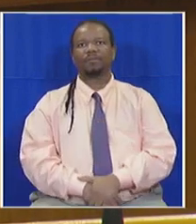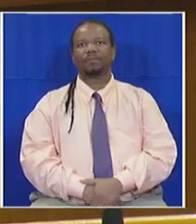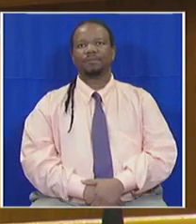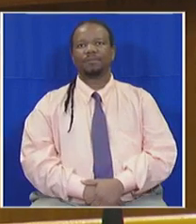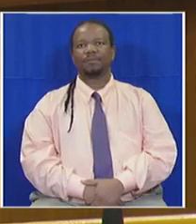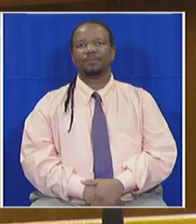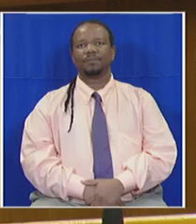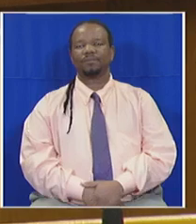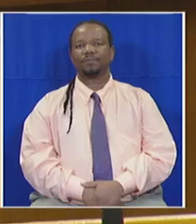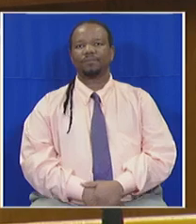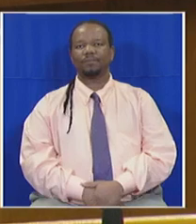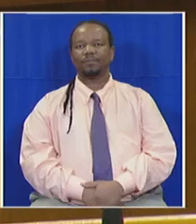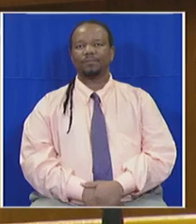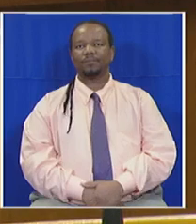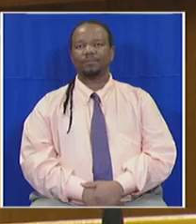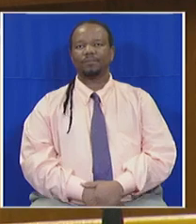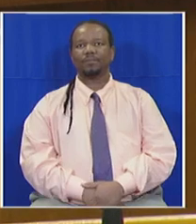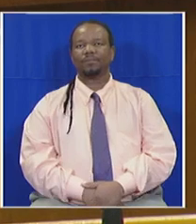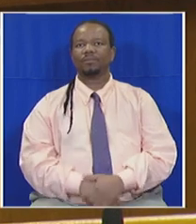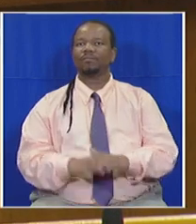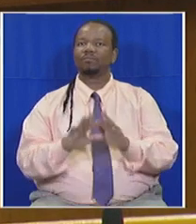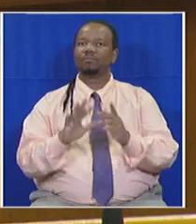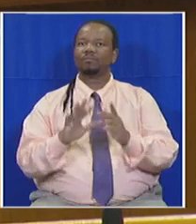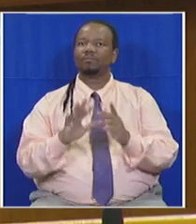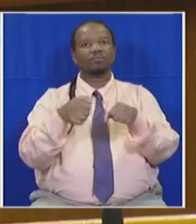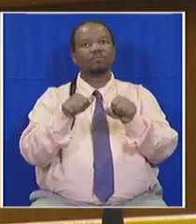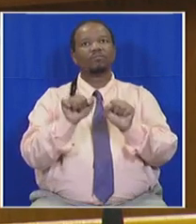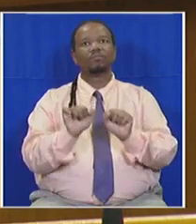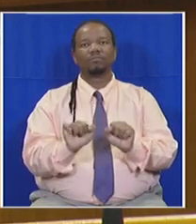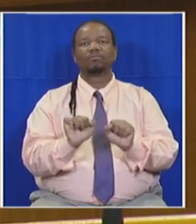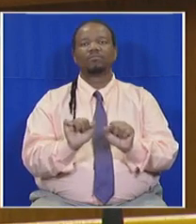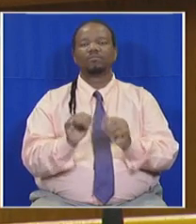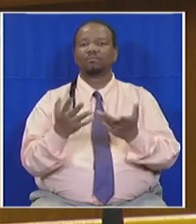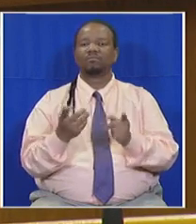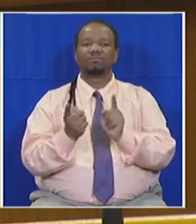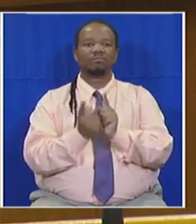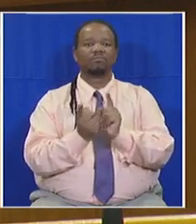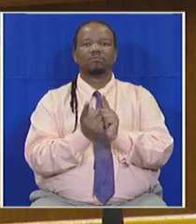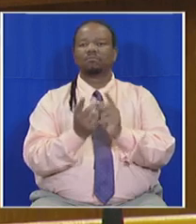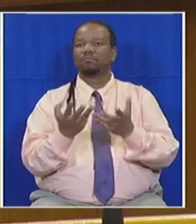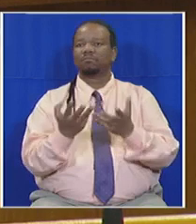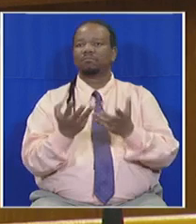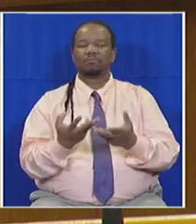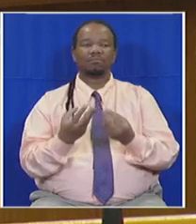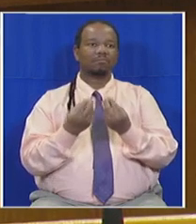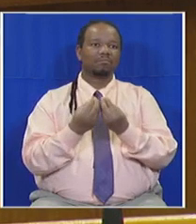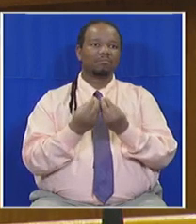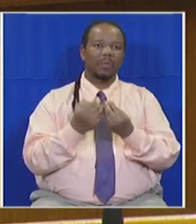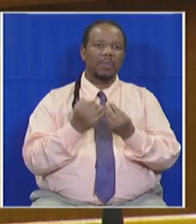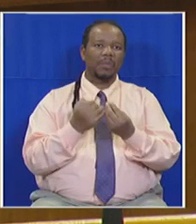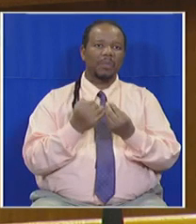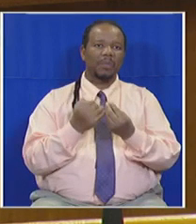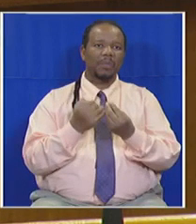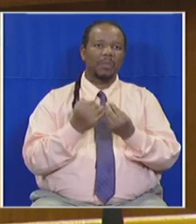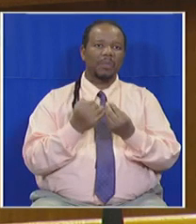House Chairperson, we are meeting today at a time when we are experiencing a wave of attacks and